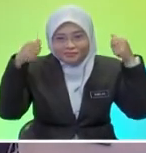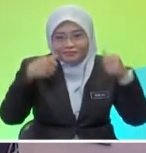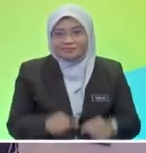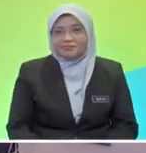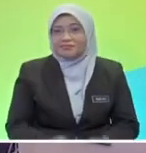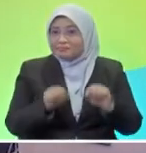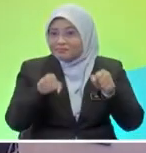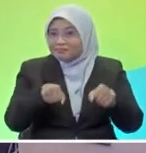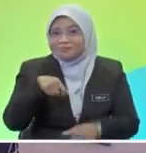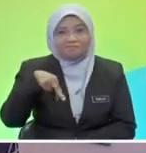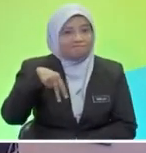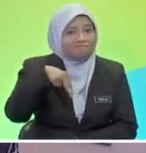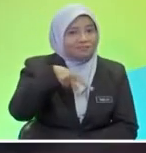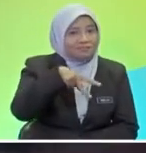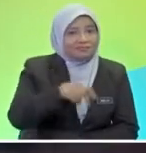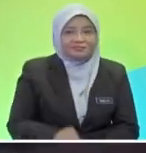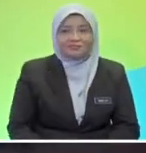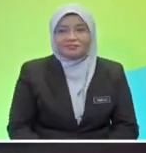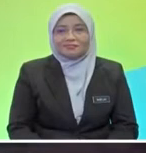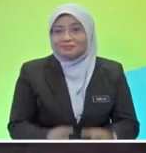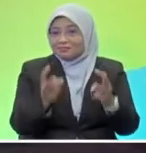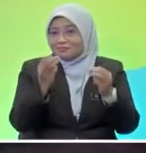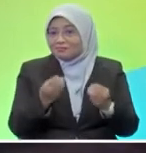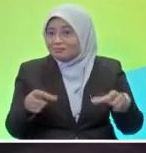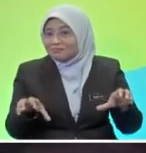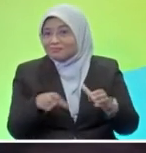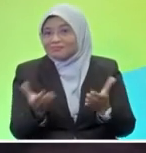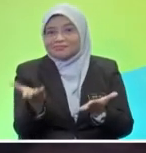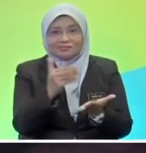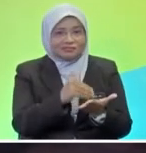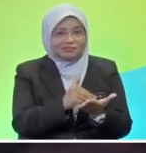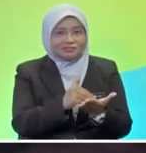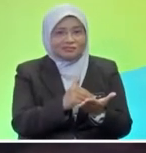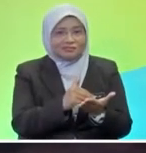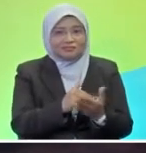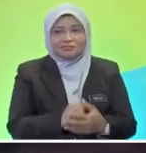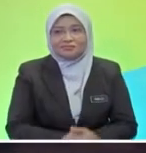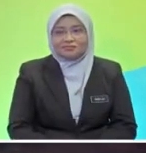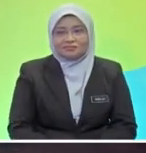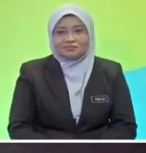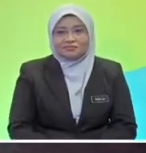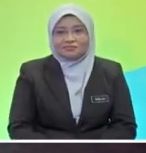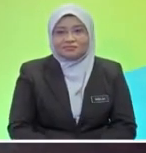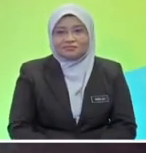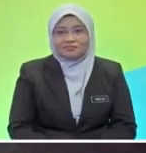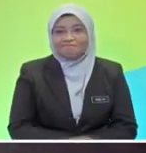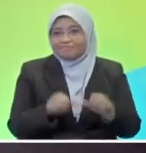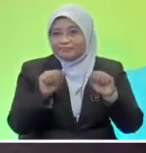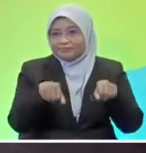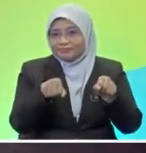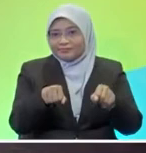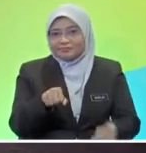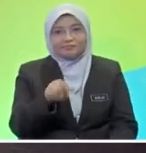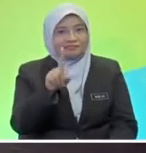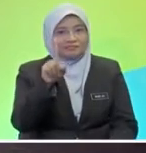Okay. Do you want me to throw the dice again and see what comes after this? I think we'll do one more. Okay, last one, okay?